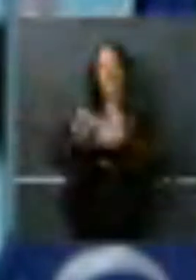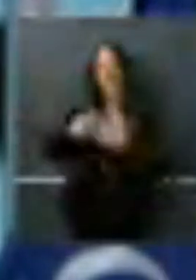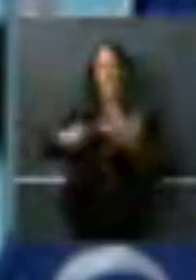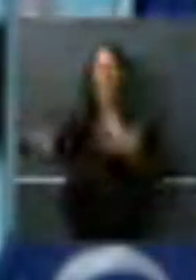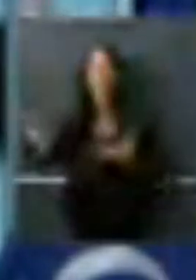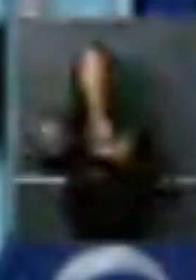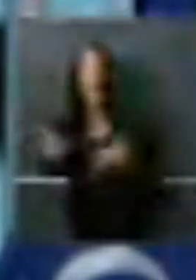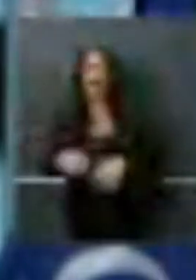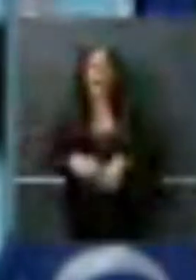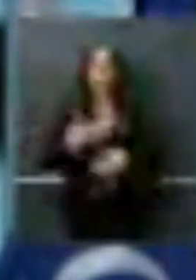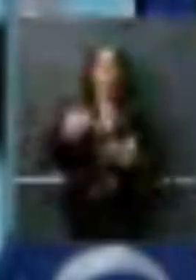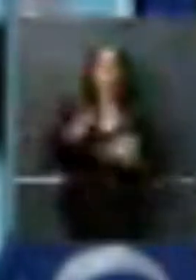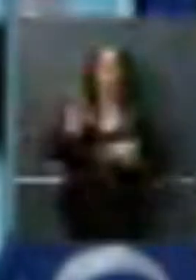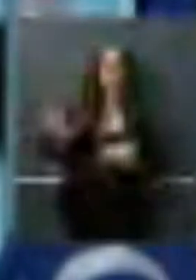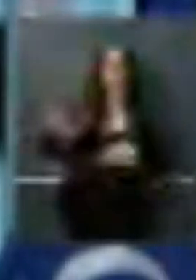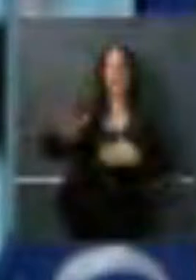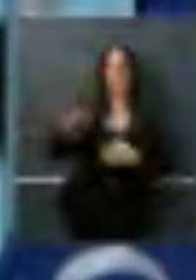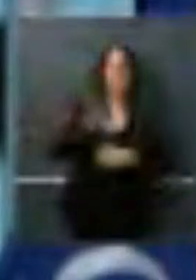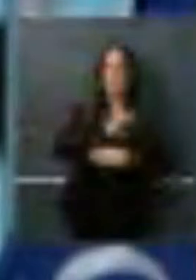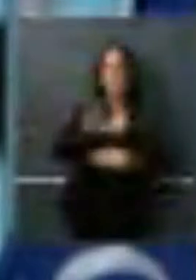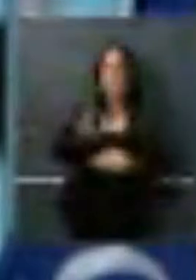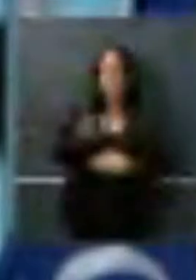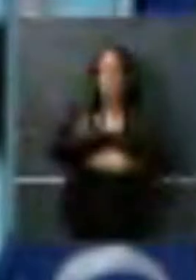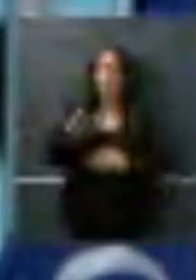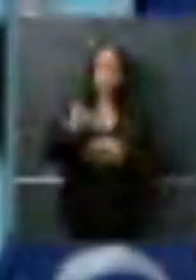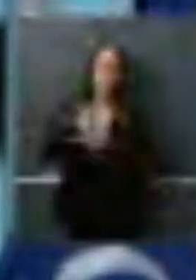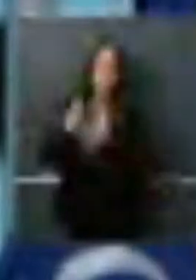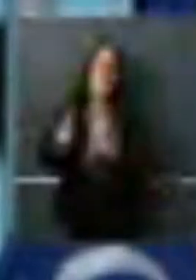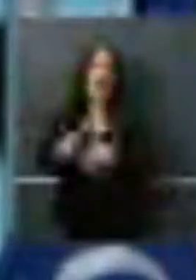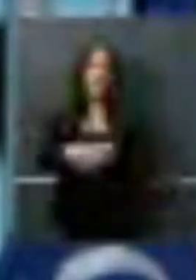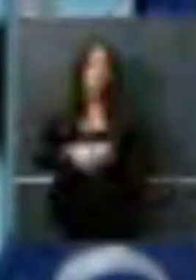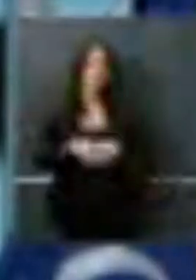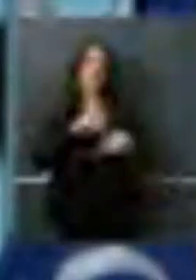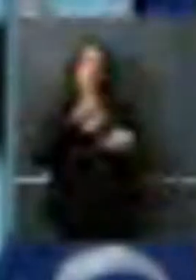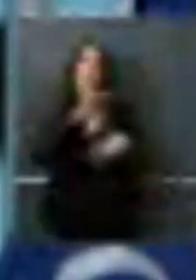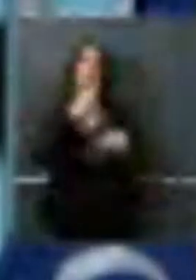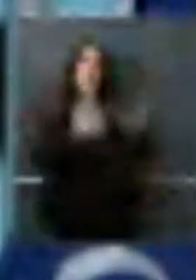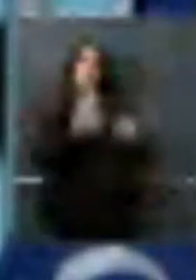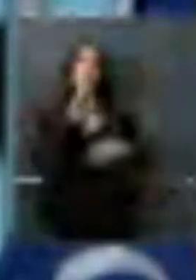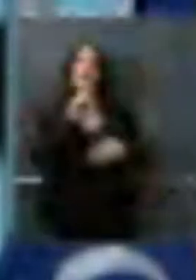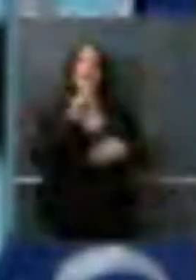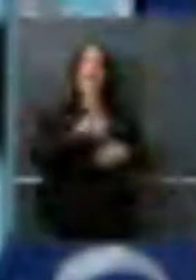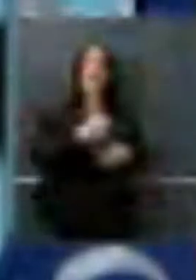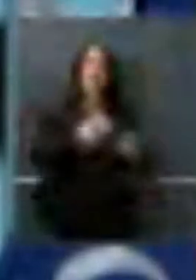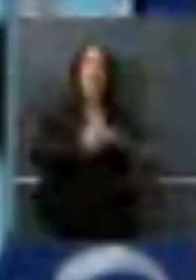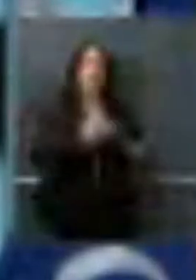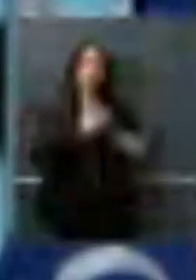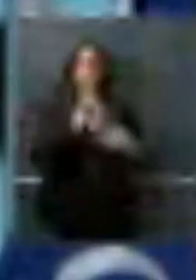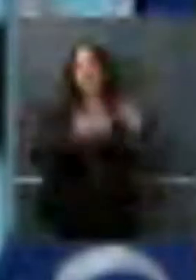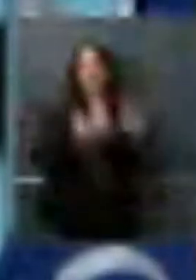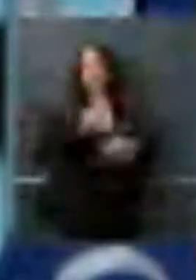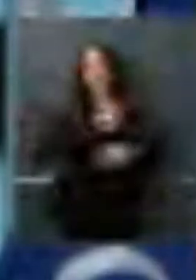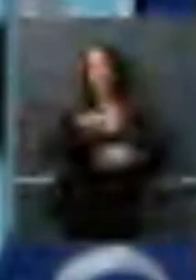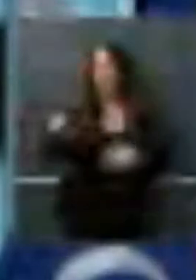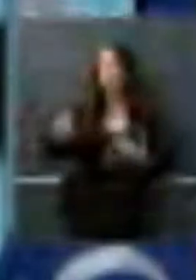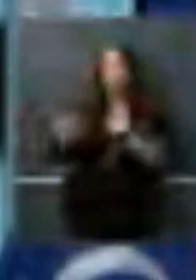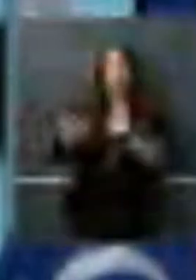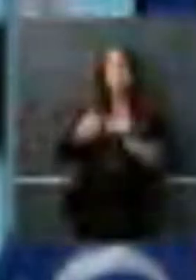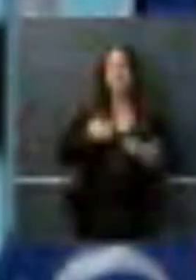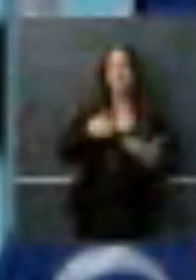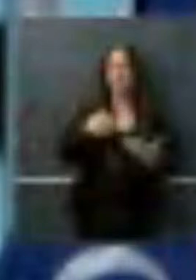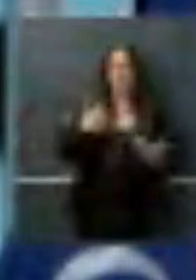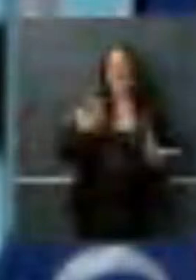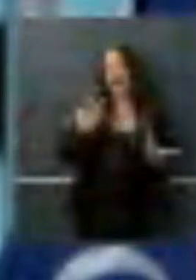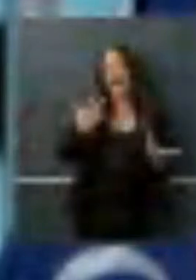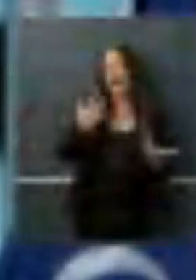letters, legislative leaders have sent public letters. I haven't even received them, but I read about them. And I say that lovingly because I recognize the